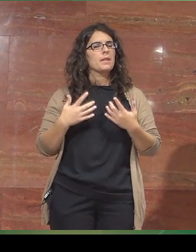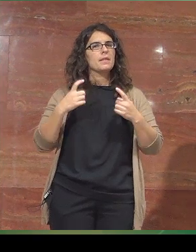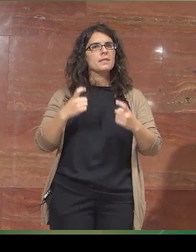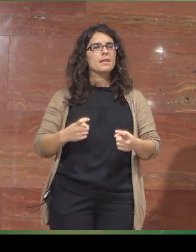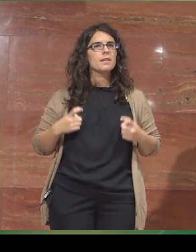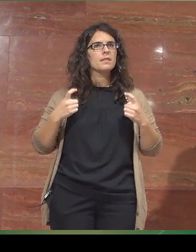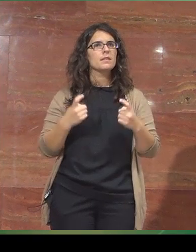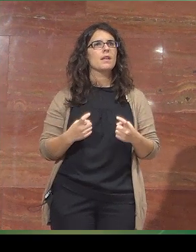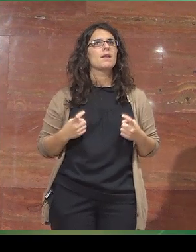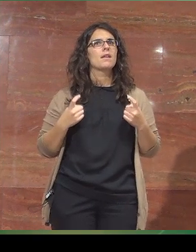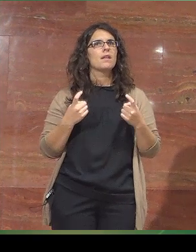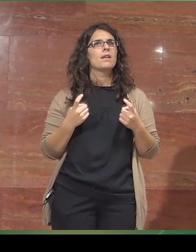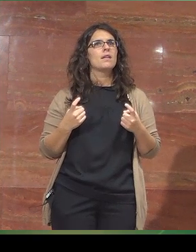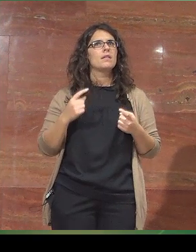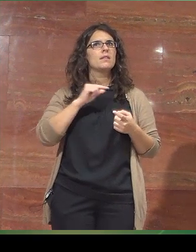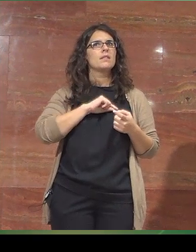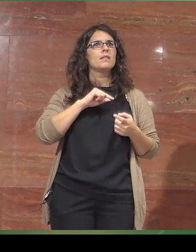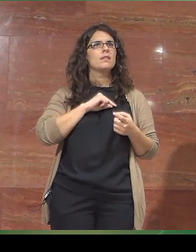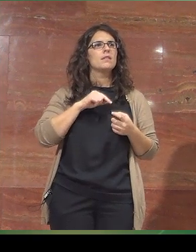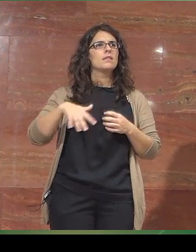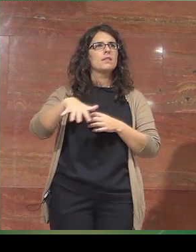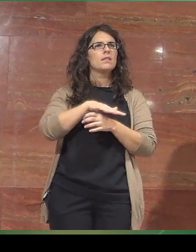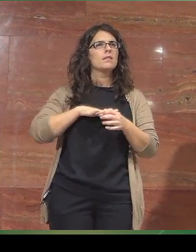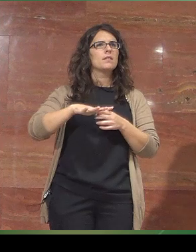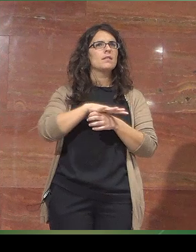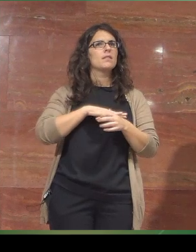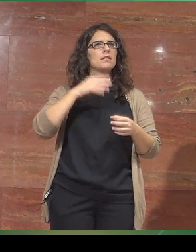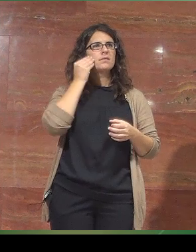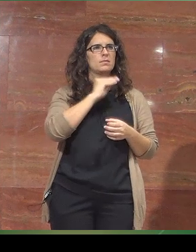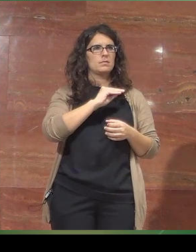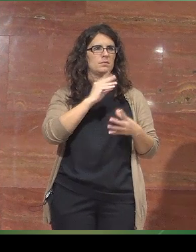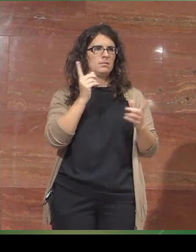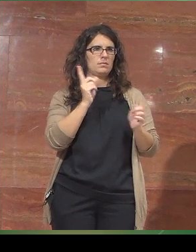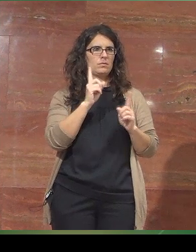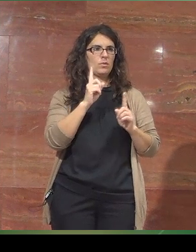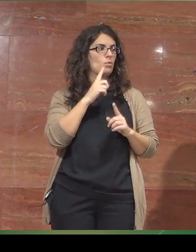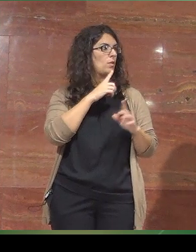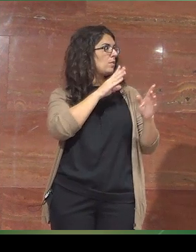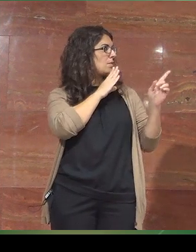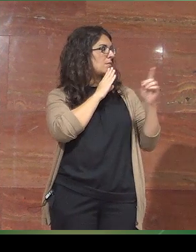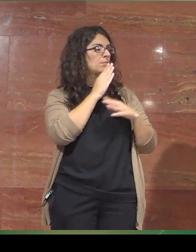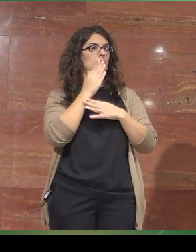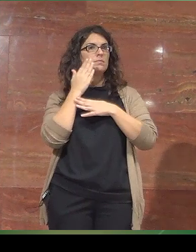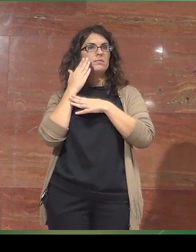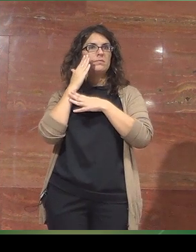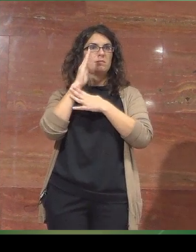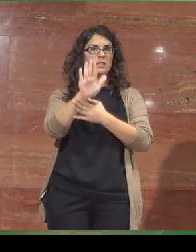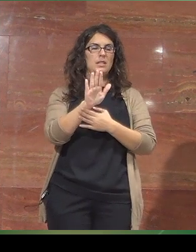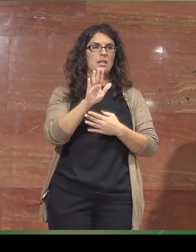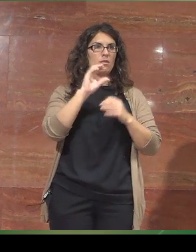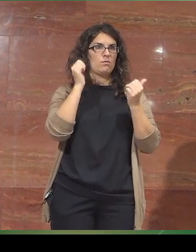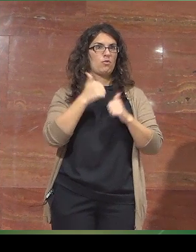you see it, you present this automat. This automat, I'm also absolutely stressed on it because they express